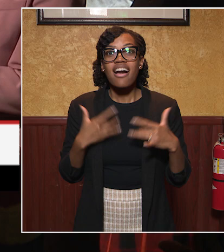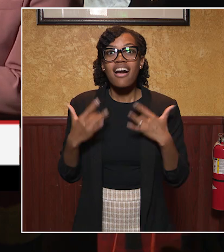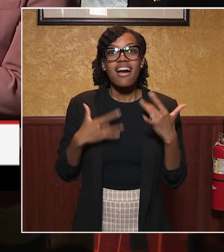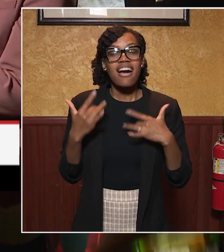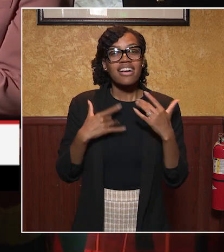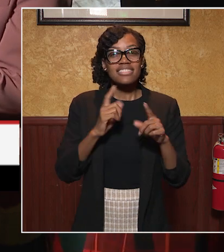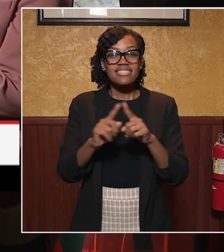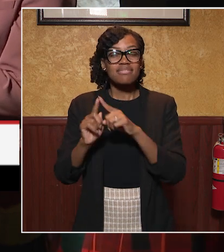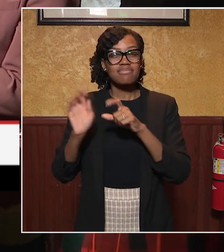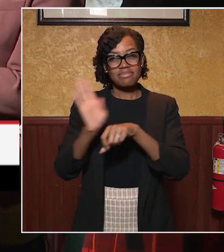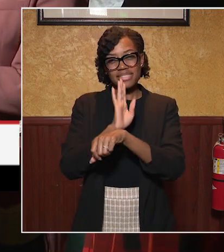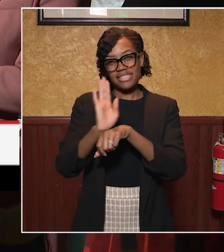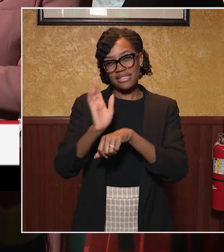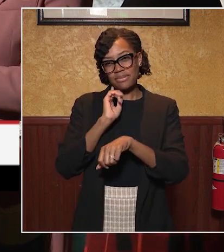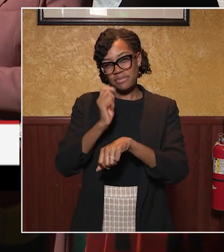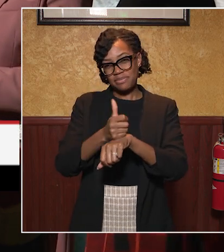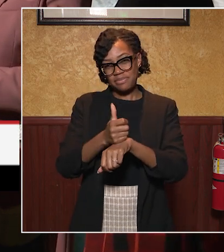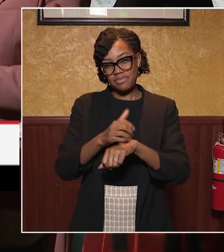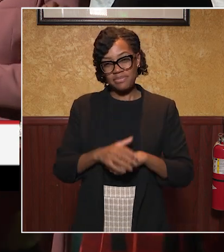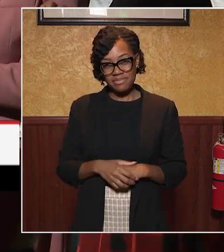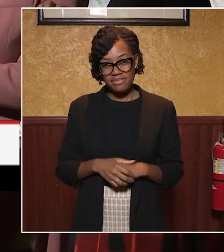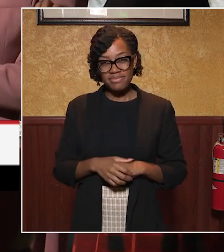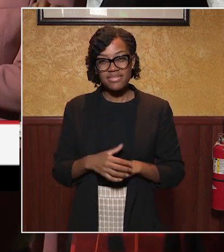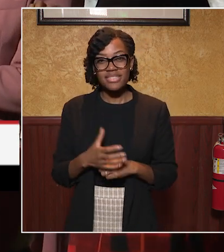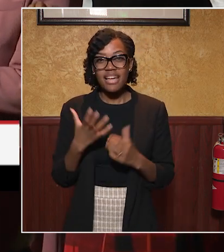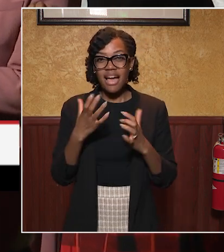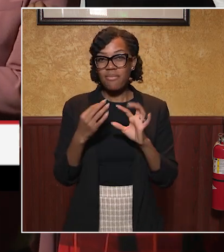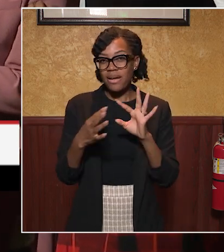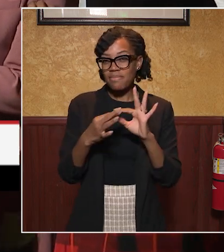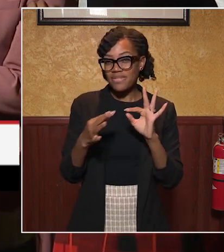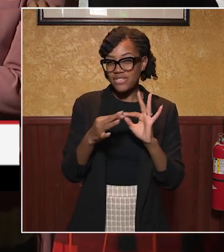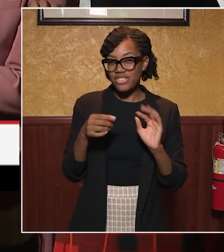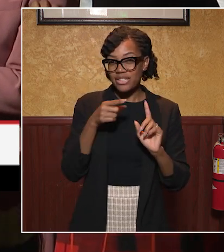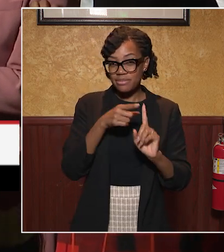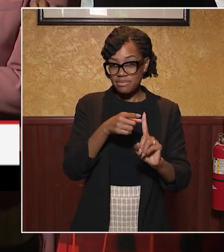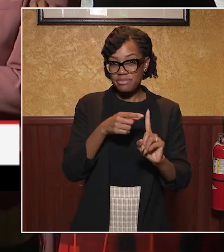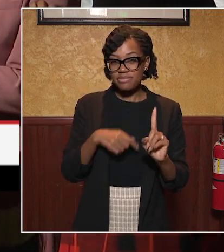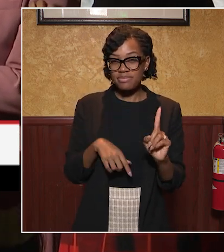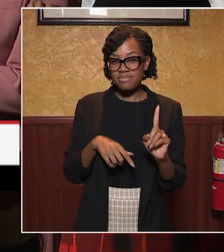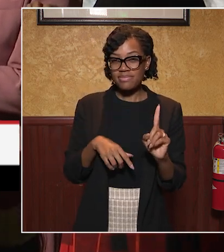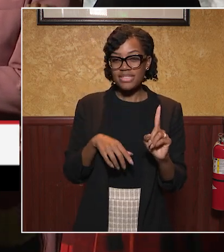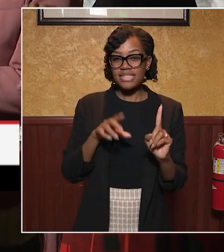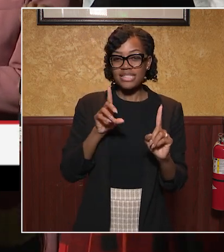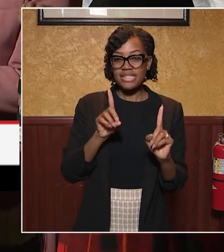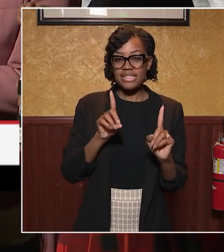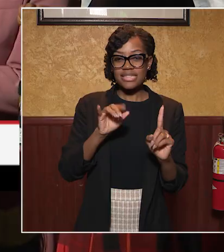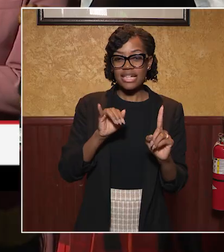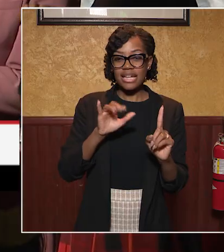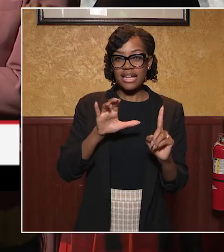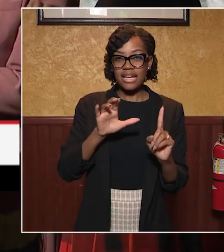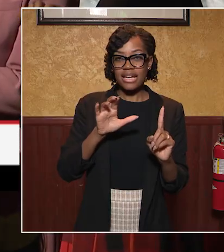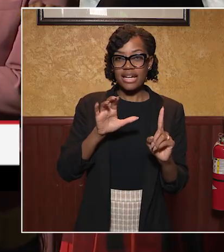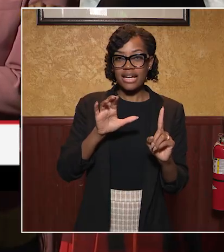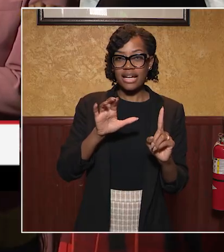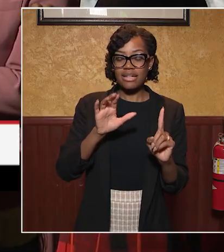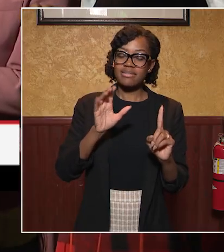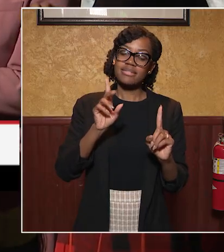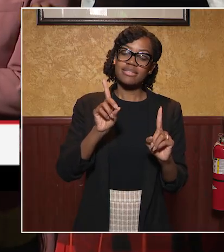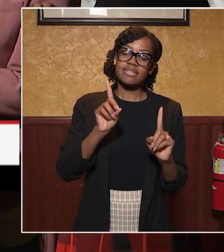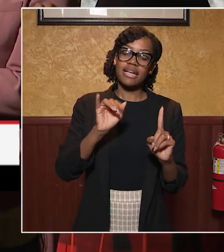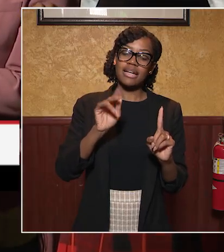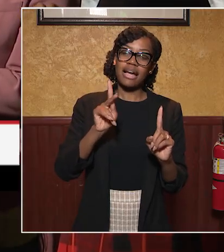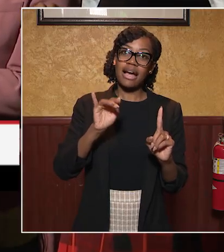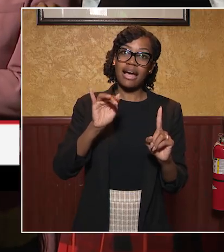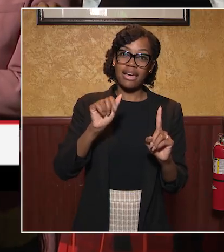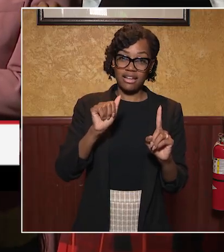market. And I want to quickly shout out Cat's King of Steaks, which is brought to you by the amazing Dakaya Restaurant Group right here in downtown. Frenchman's